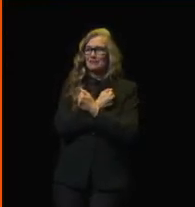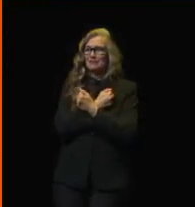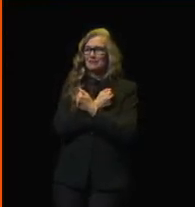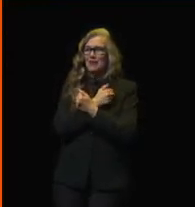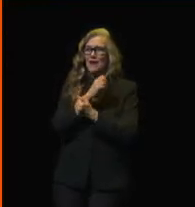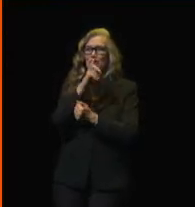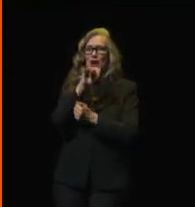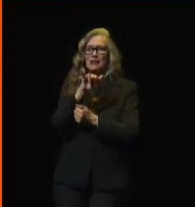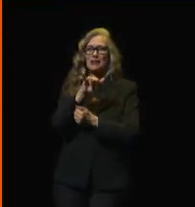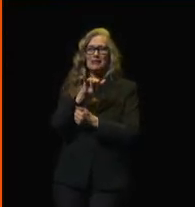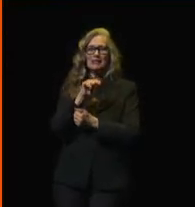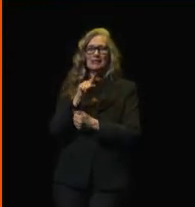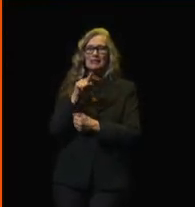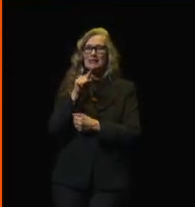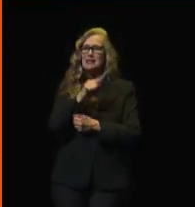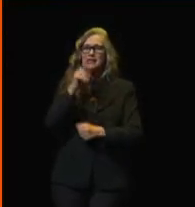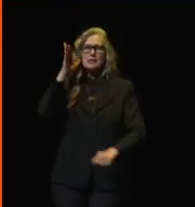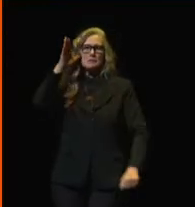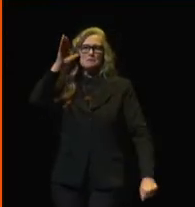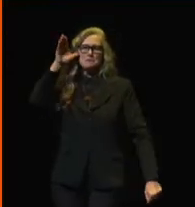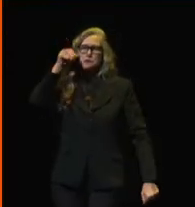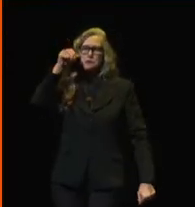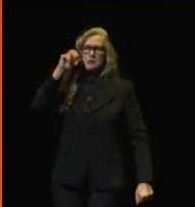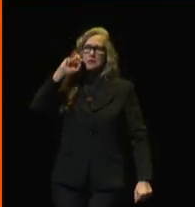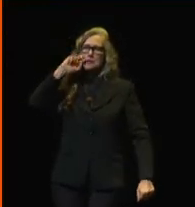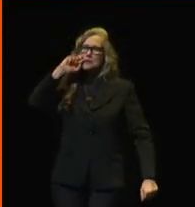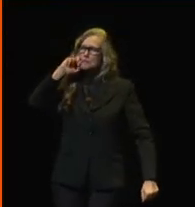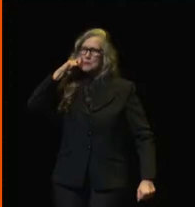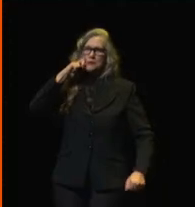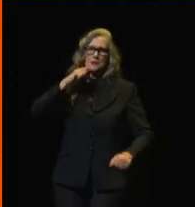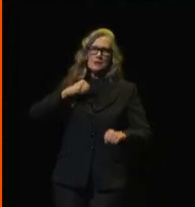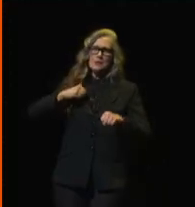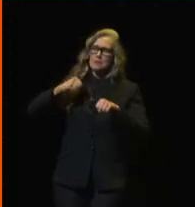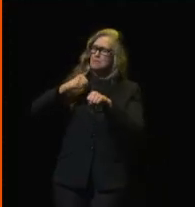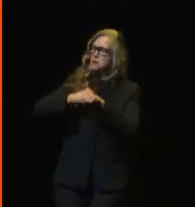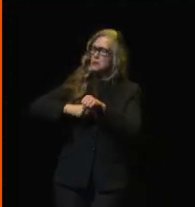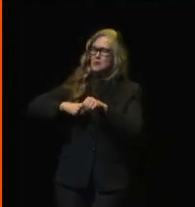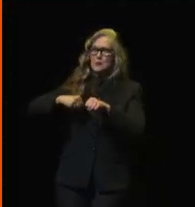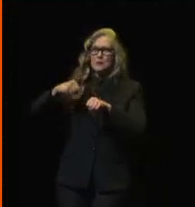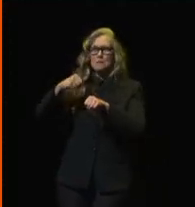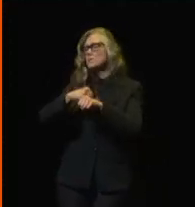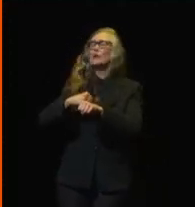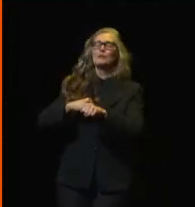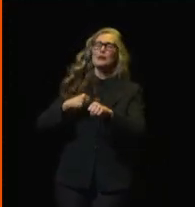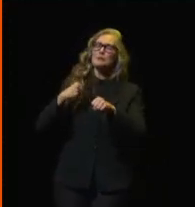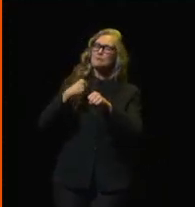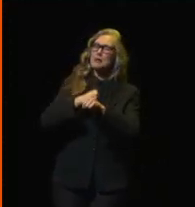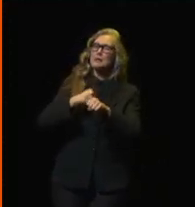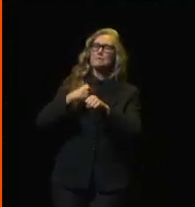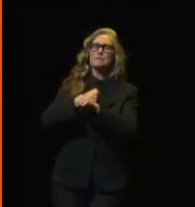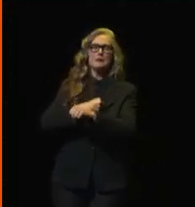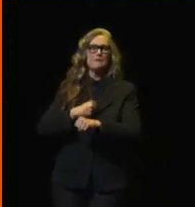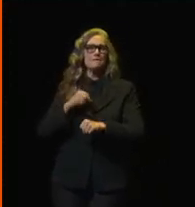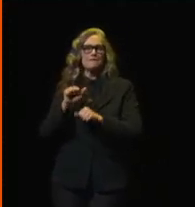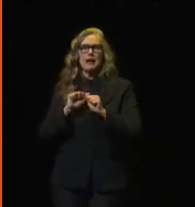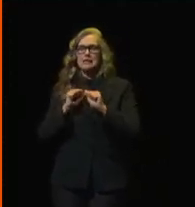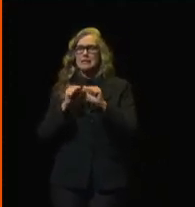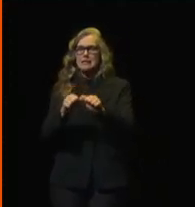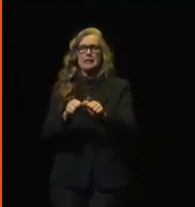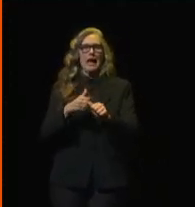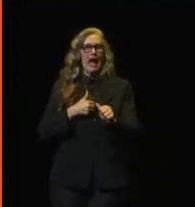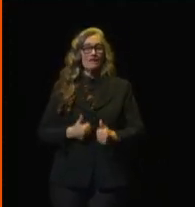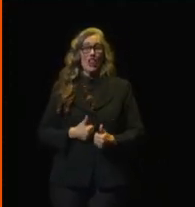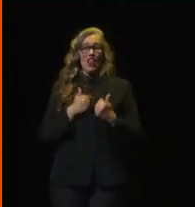his relentlessness. Ady lived a life of purpose. Ady was a man on a mission. Ady